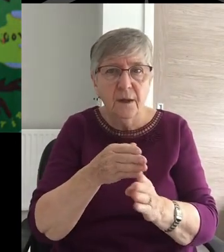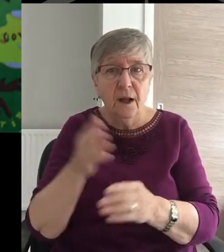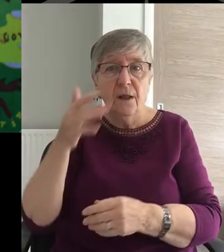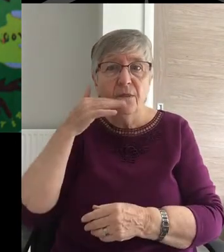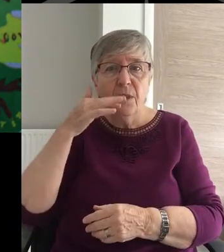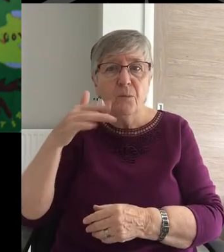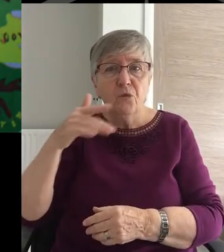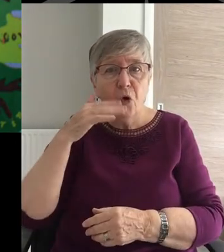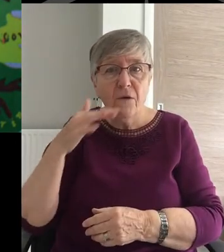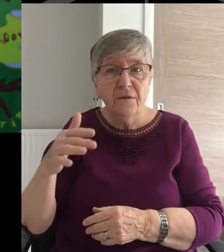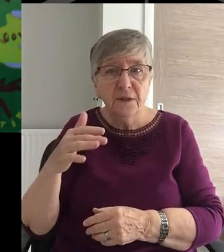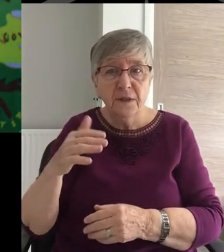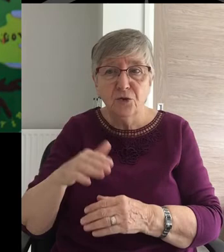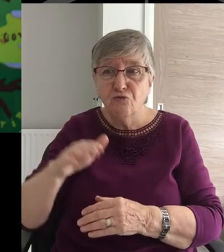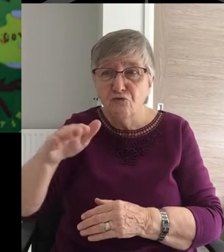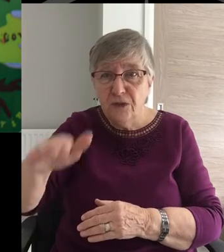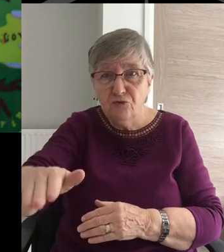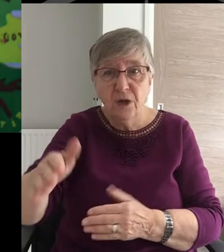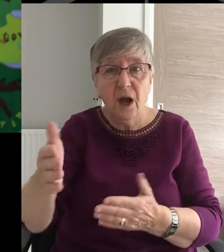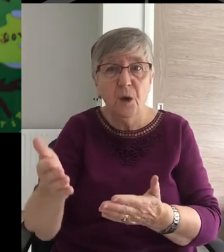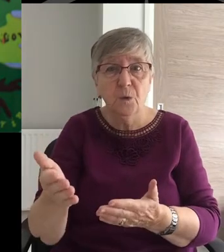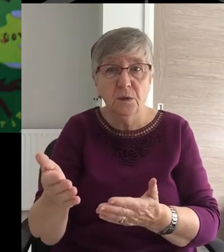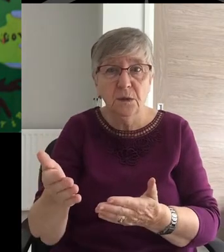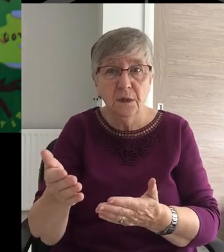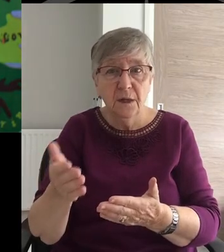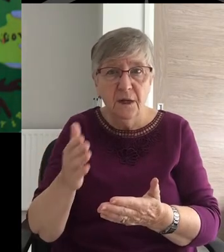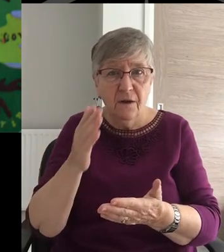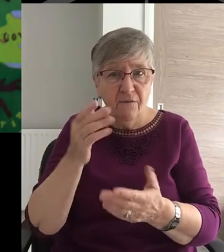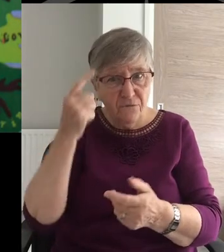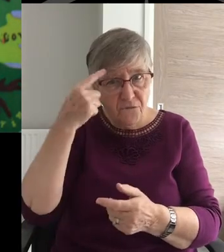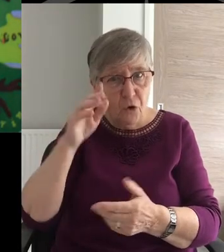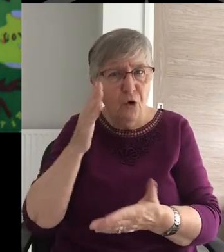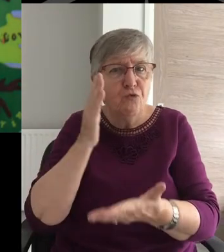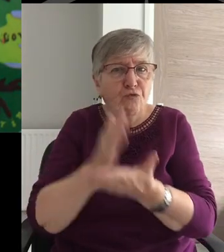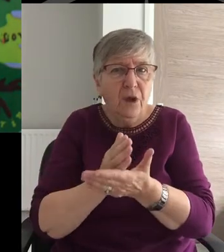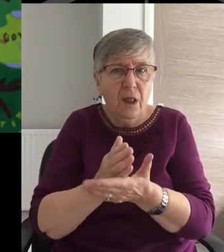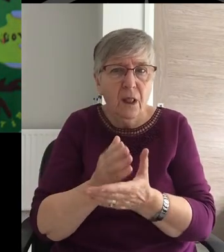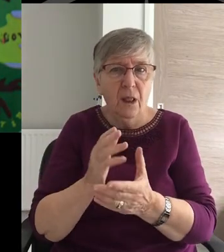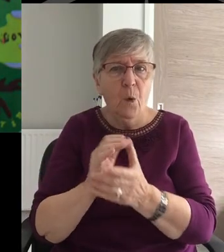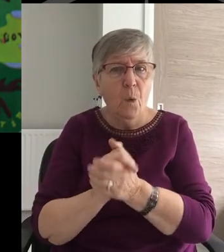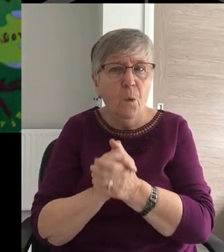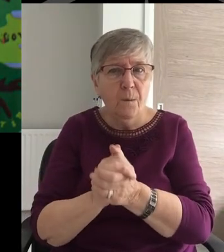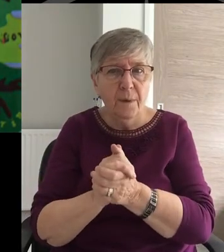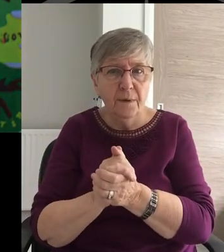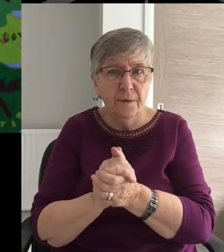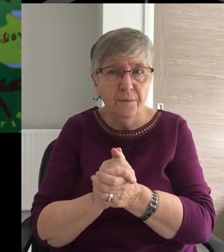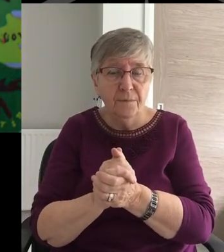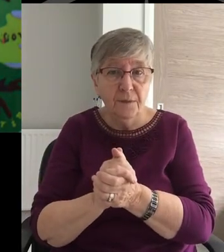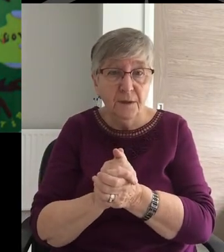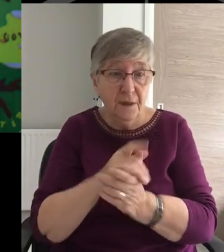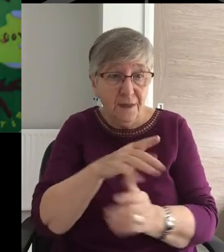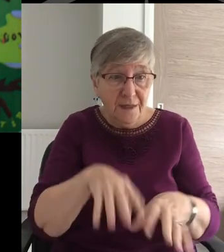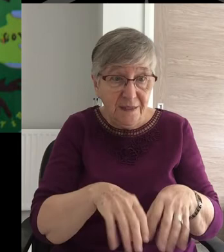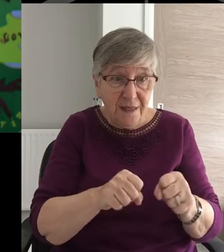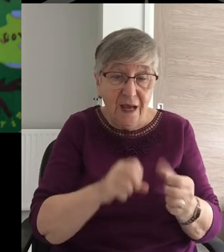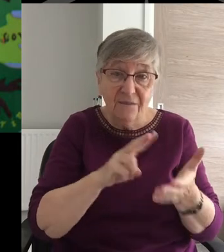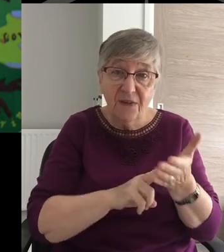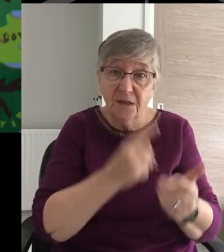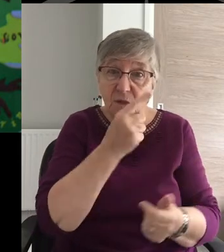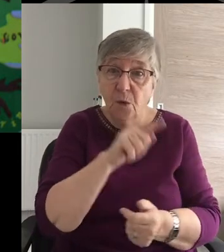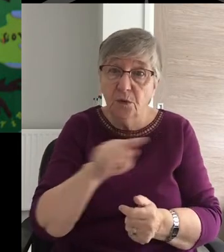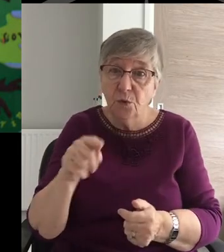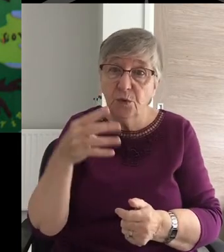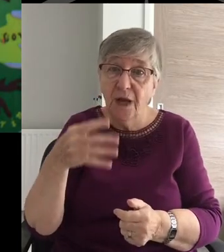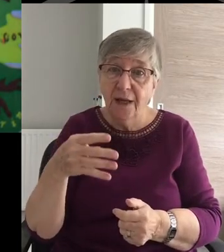God's inspiration, is reaching out for this lasting hope. The section begins, verses 1 to 9 of